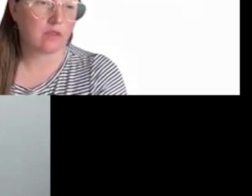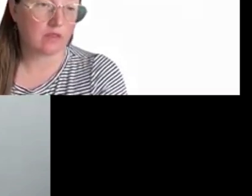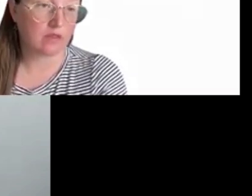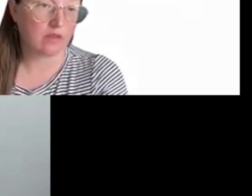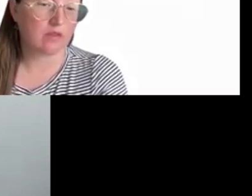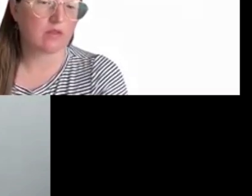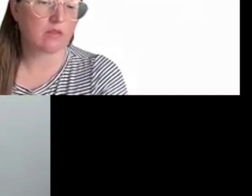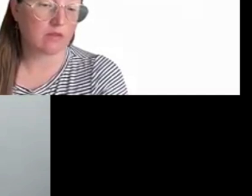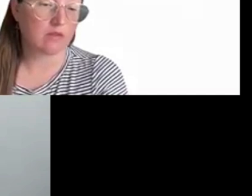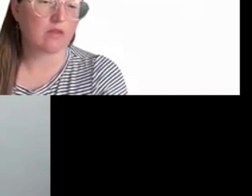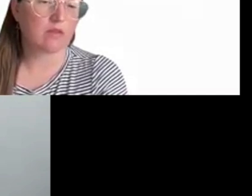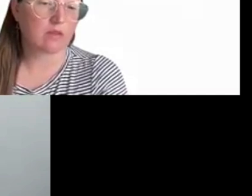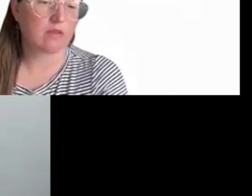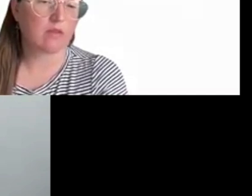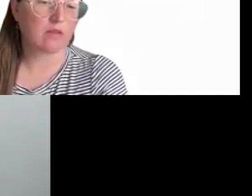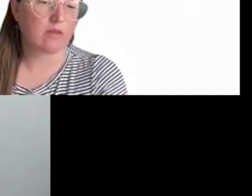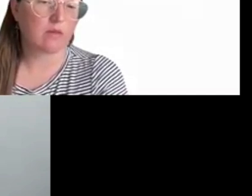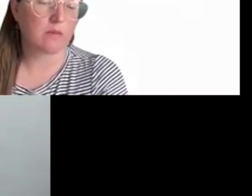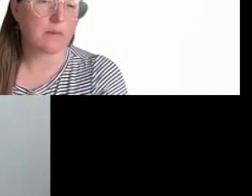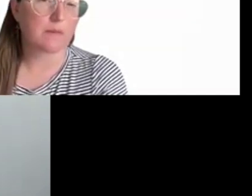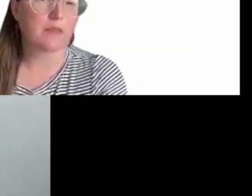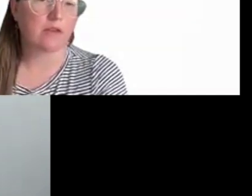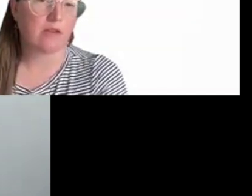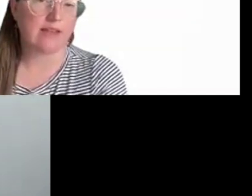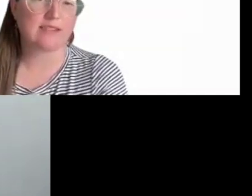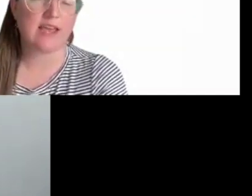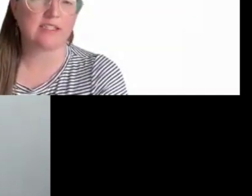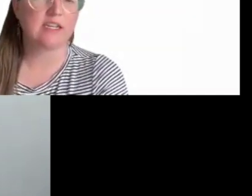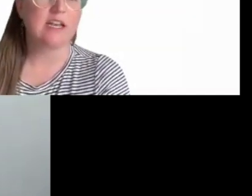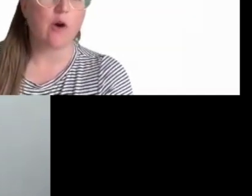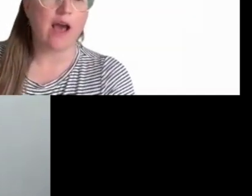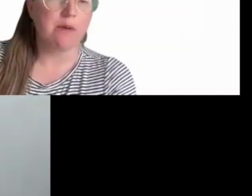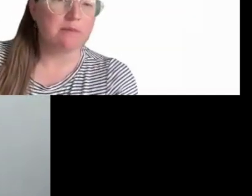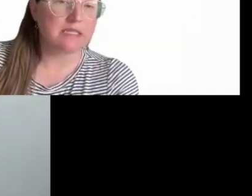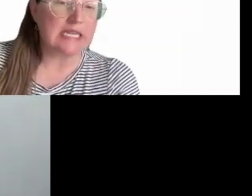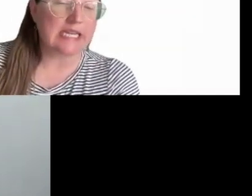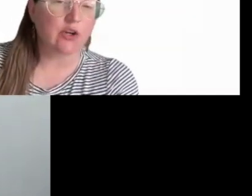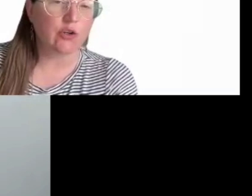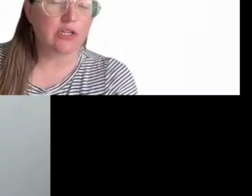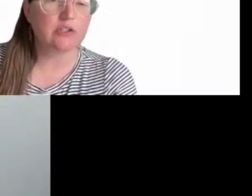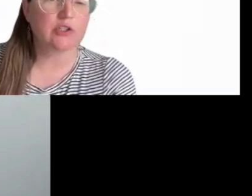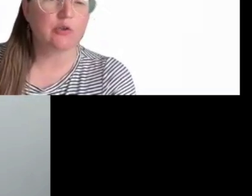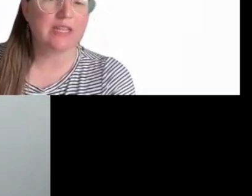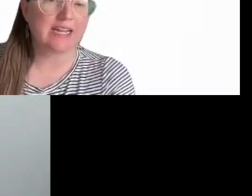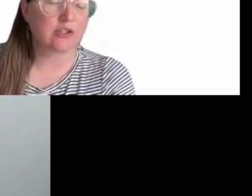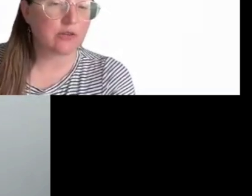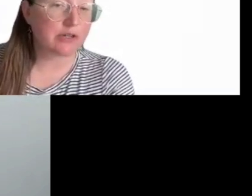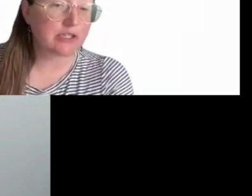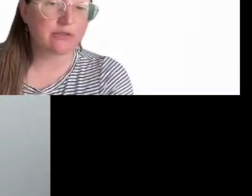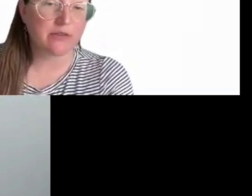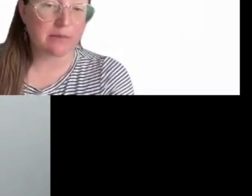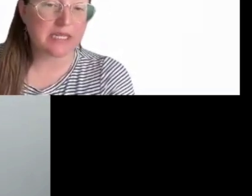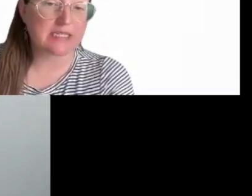organizations that do this type of training. Yes, and I popped a link in earlier to the